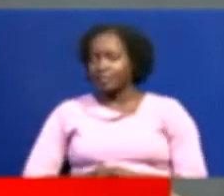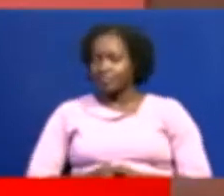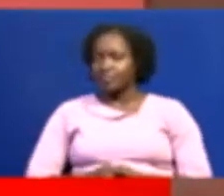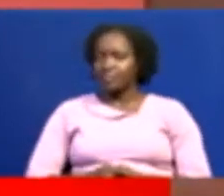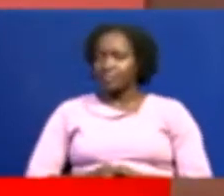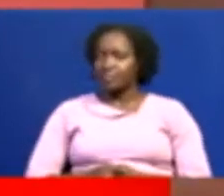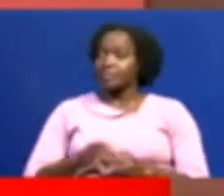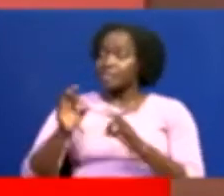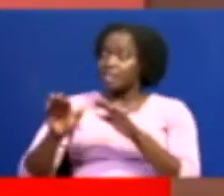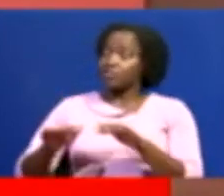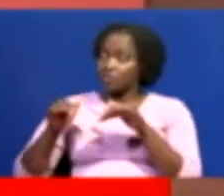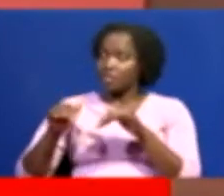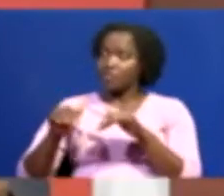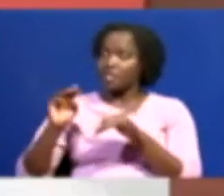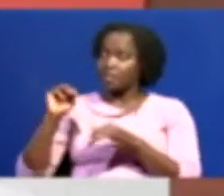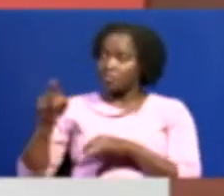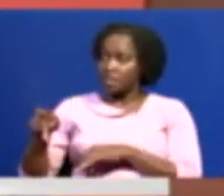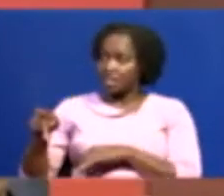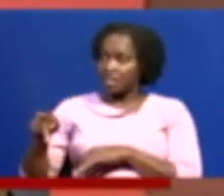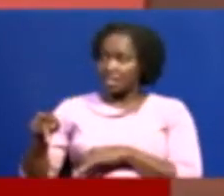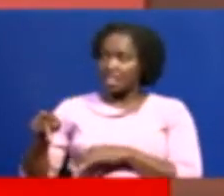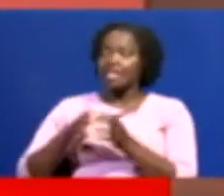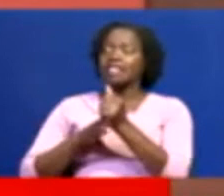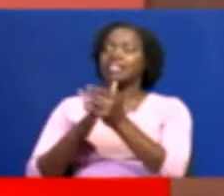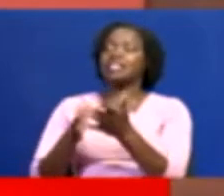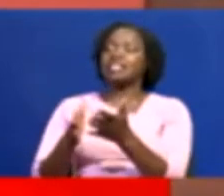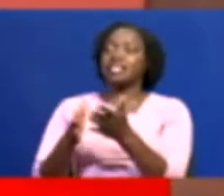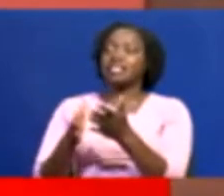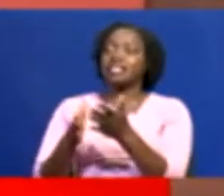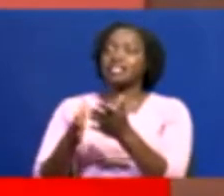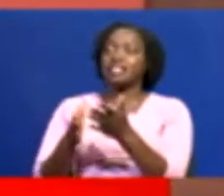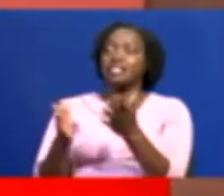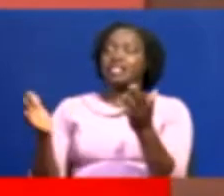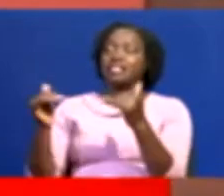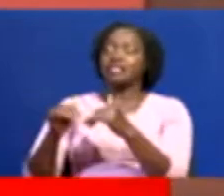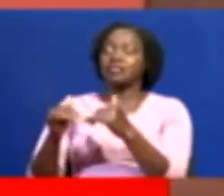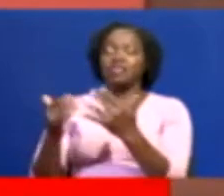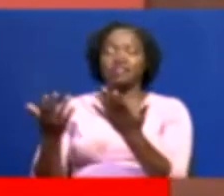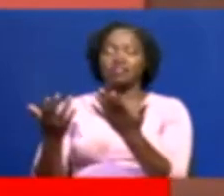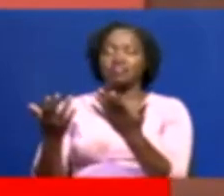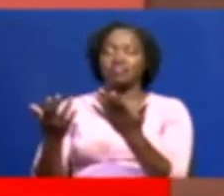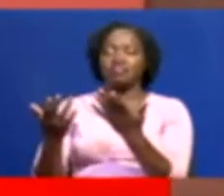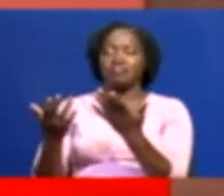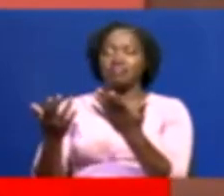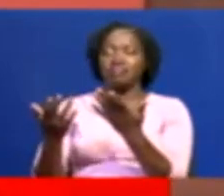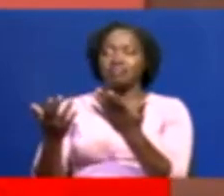If we wait for the members of parliament and leaders in assembly house actually to